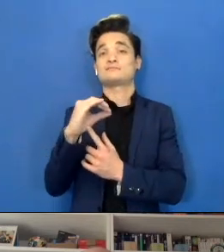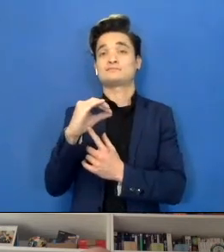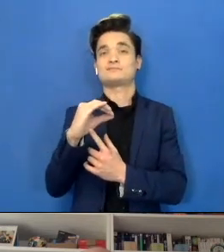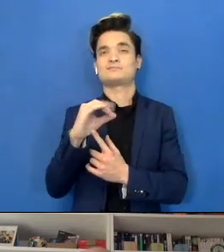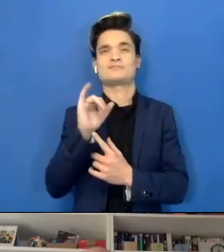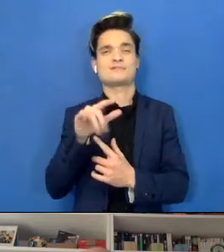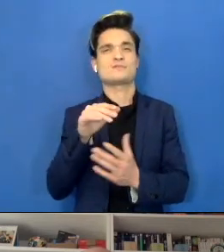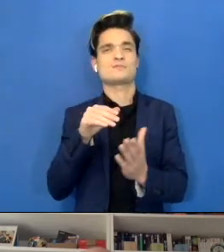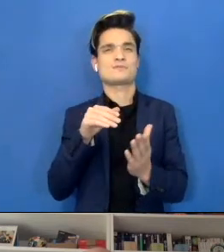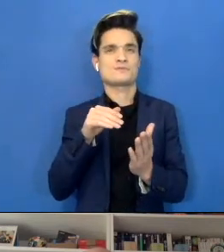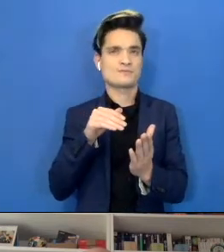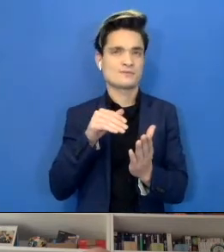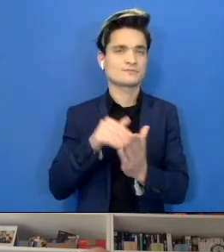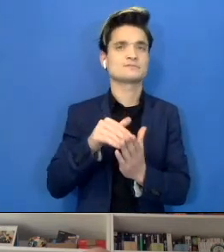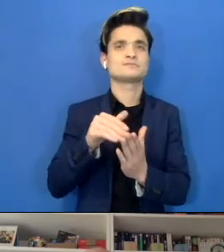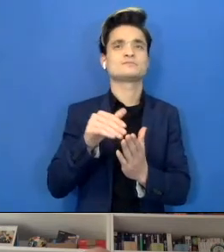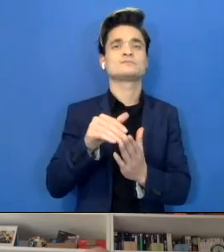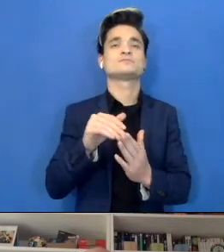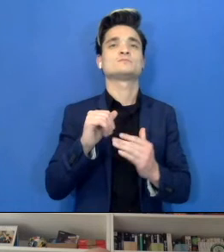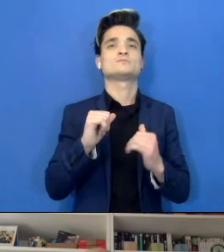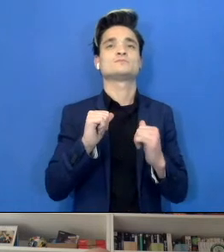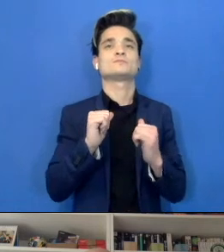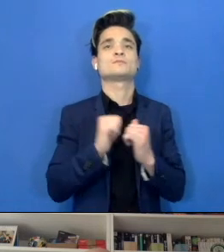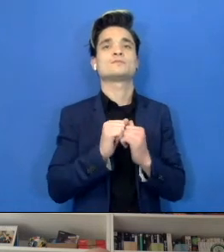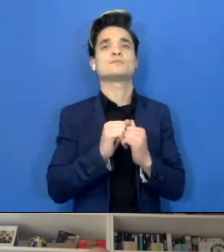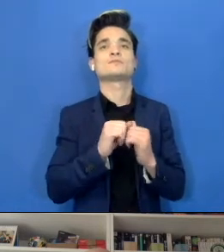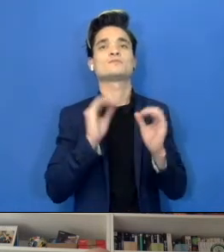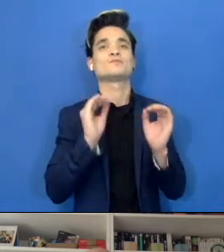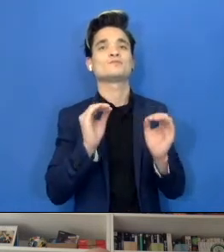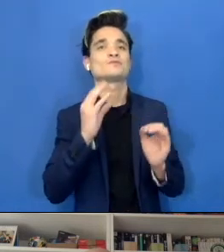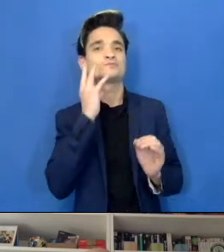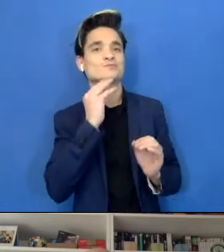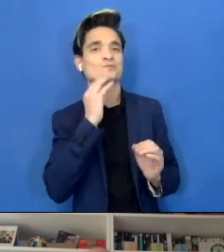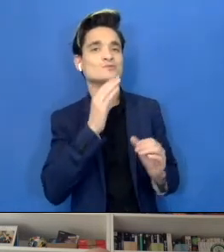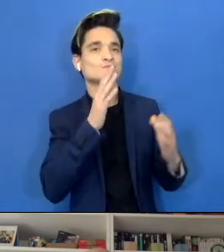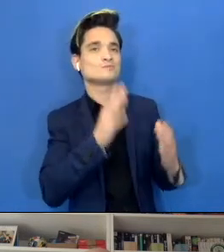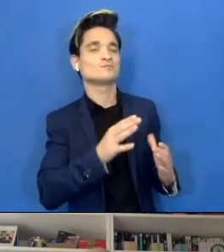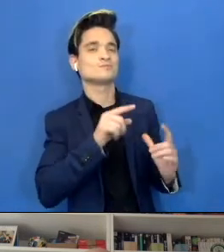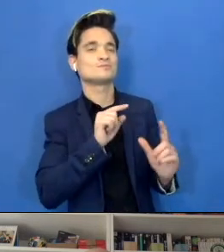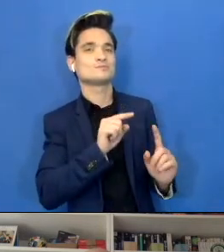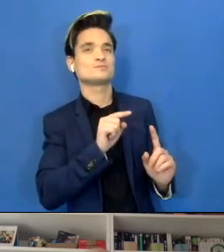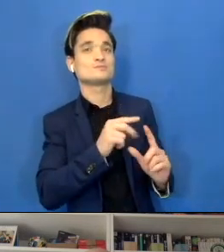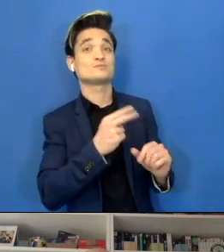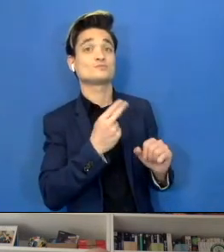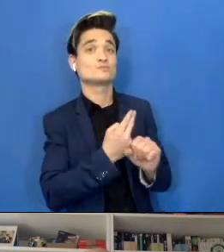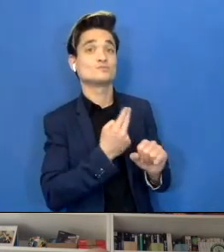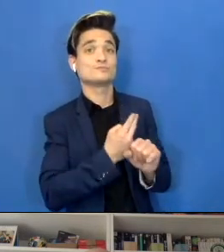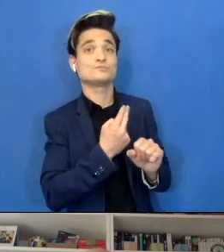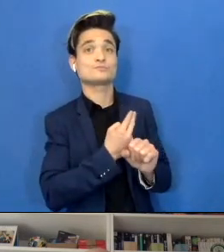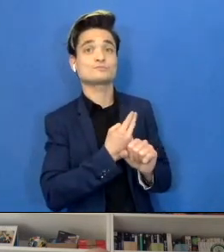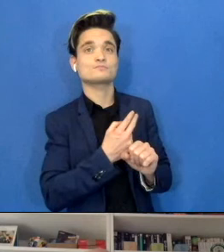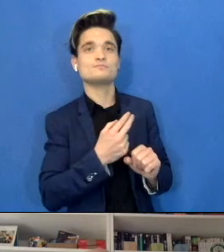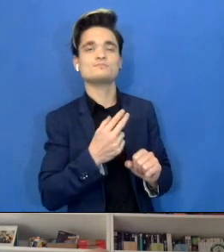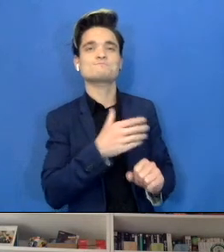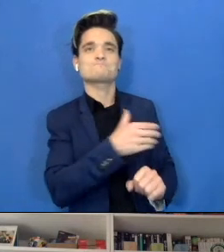experienced improviser, yes and can be used as a club, as a dictatorship. You have to do